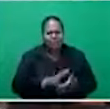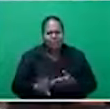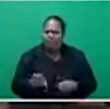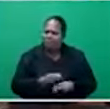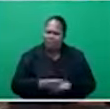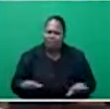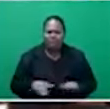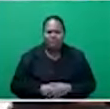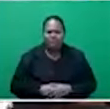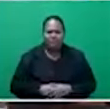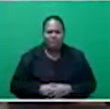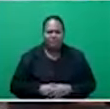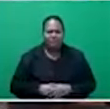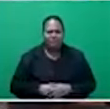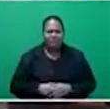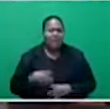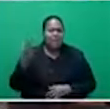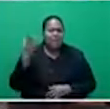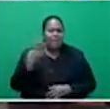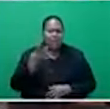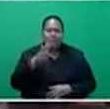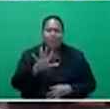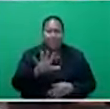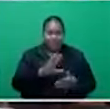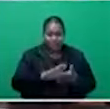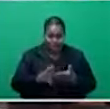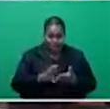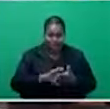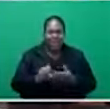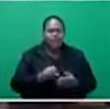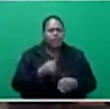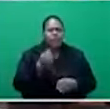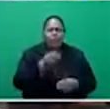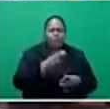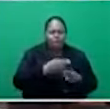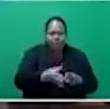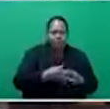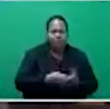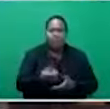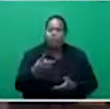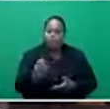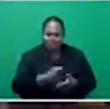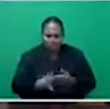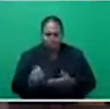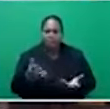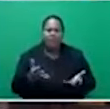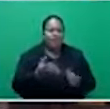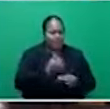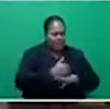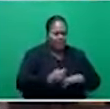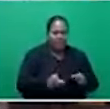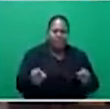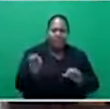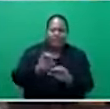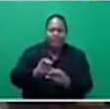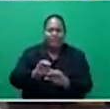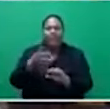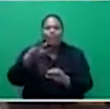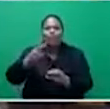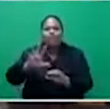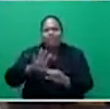$20, government paid $25.65. Now, bag of fertilizer is $80, $85, maybe it'll go up to $90, assuming it's at